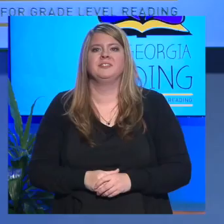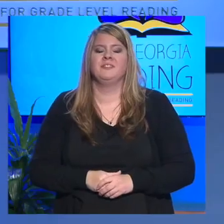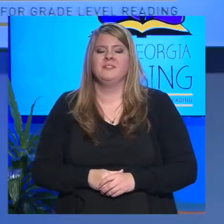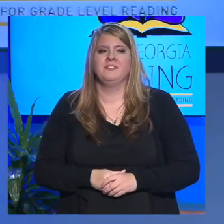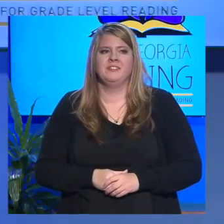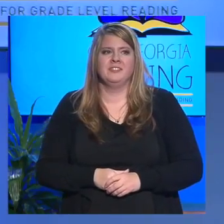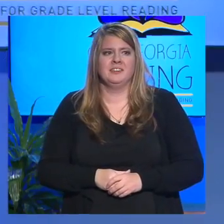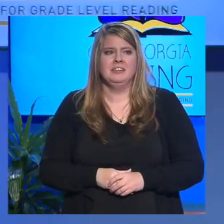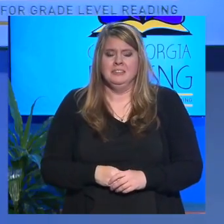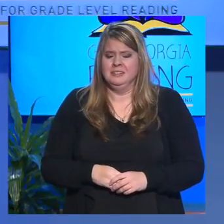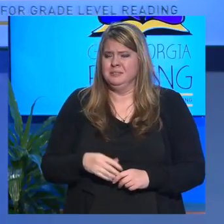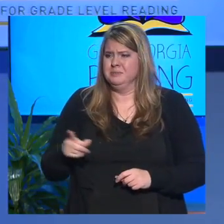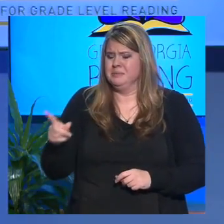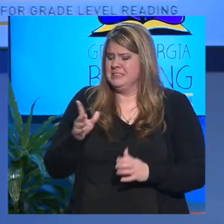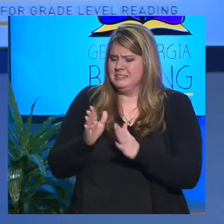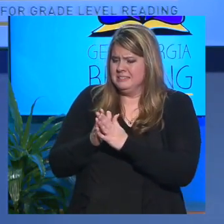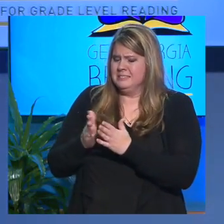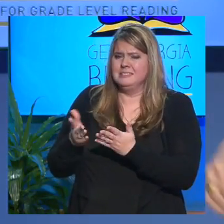Charlotte is dead.